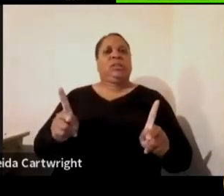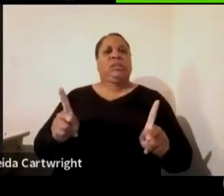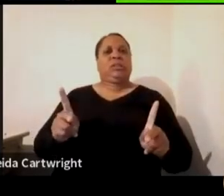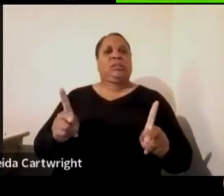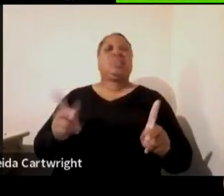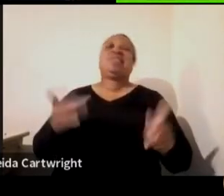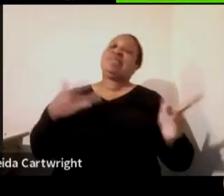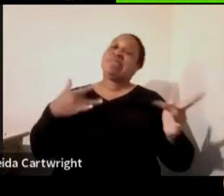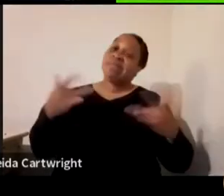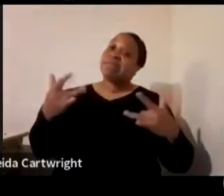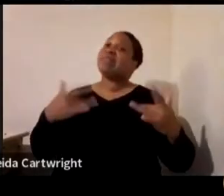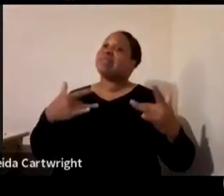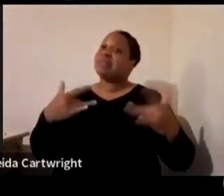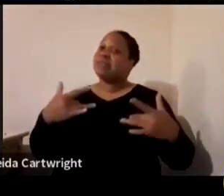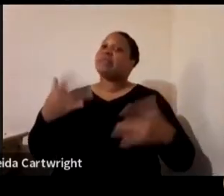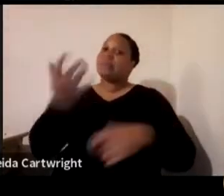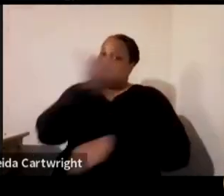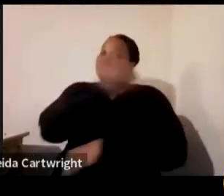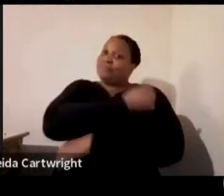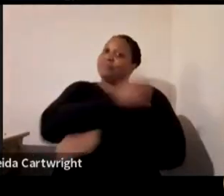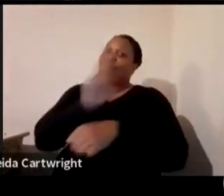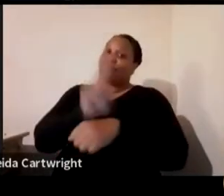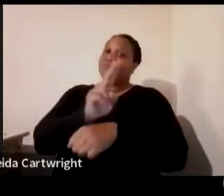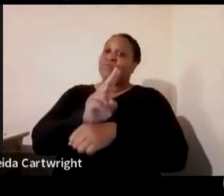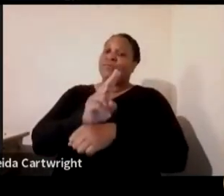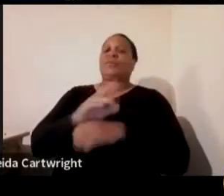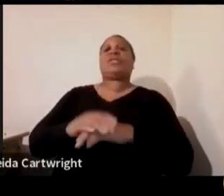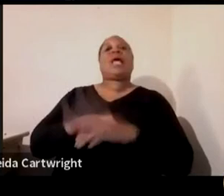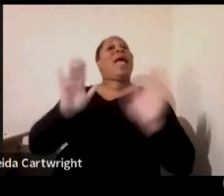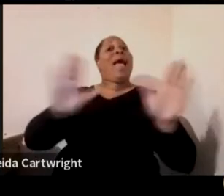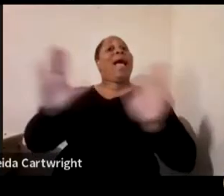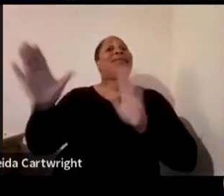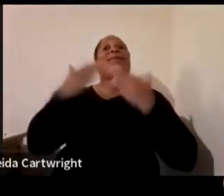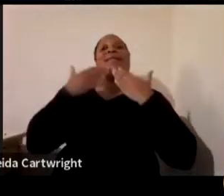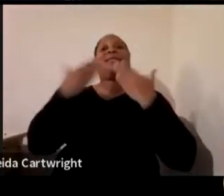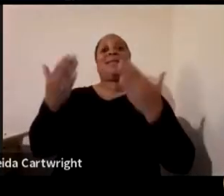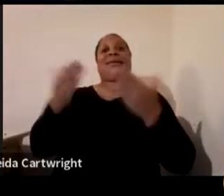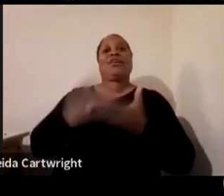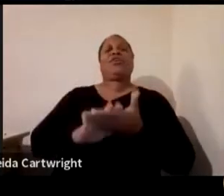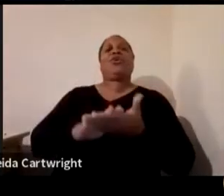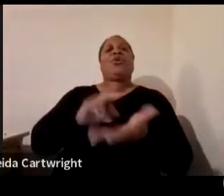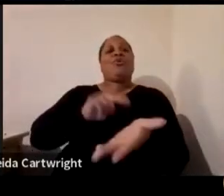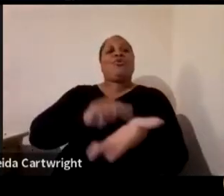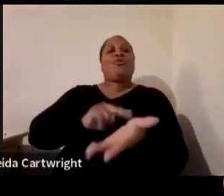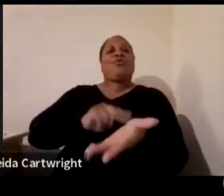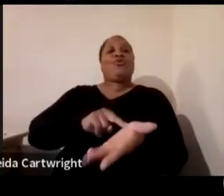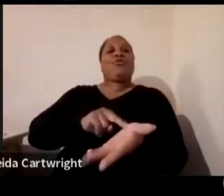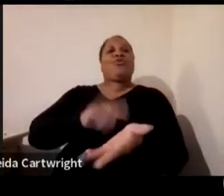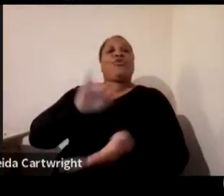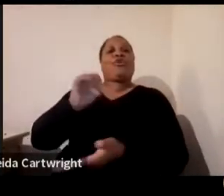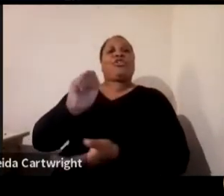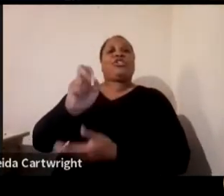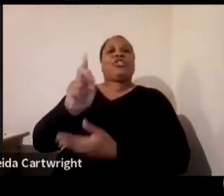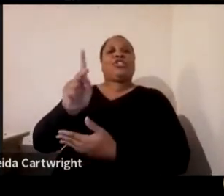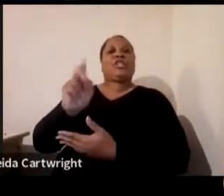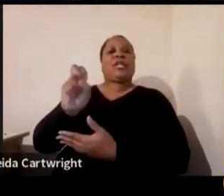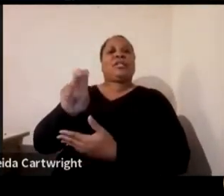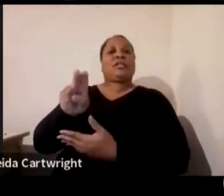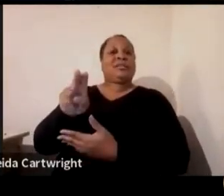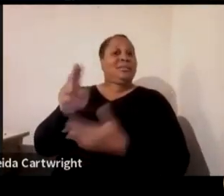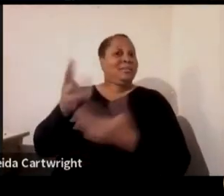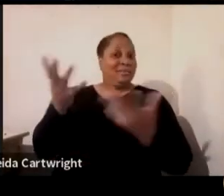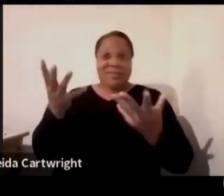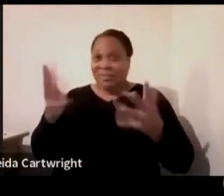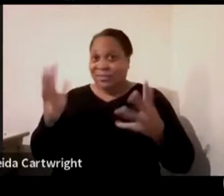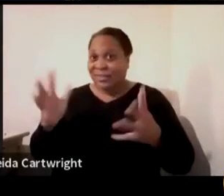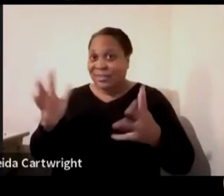consider the vaccine. Excellent, thank you very much. Nurse Jackson, you're next on my screen. Any closing words, and then we'll go